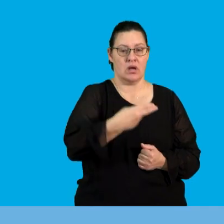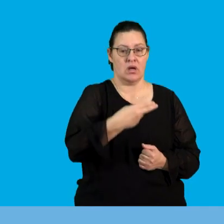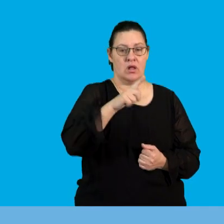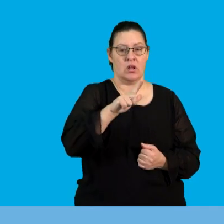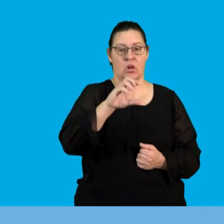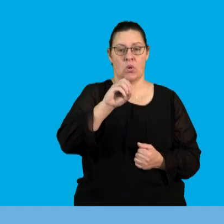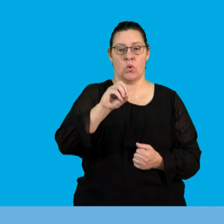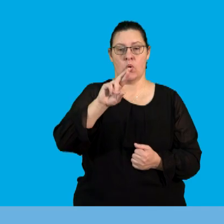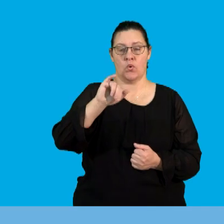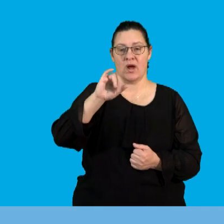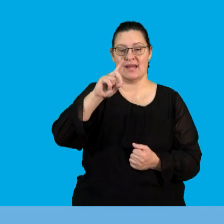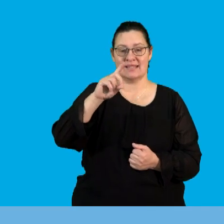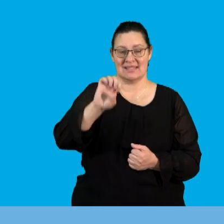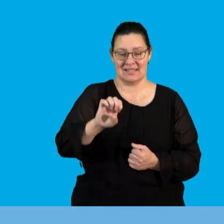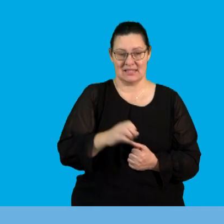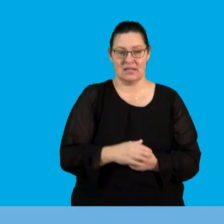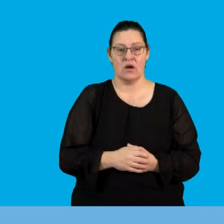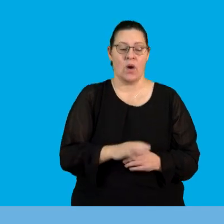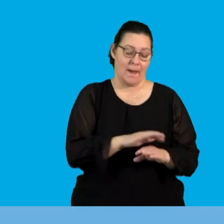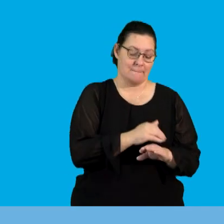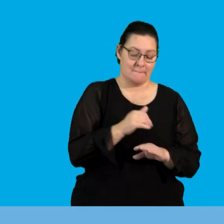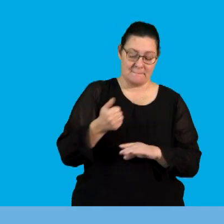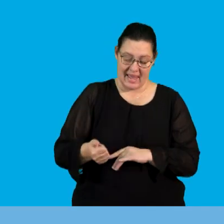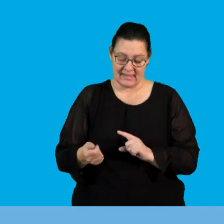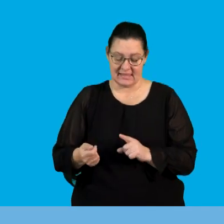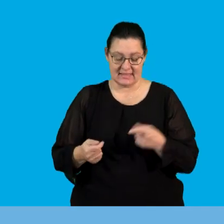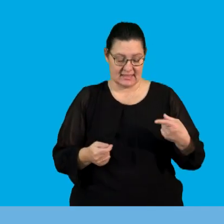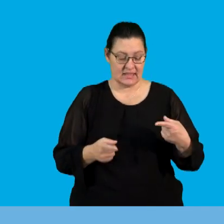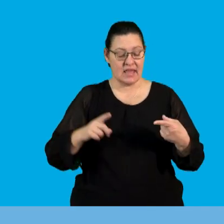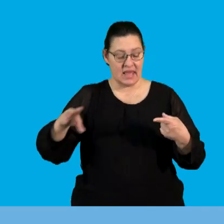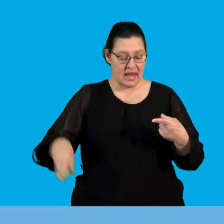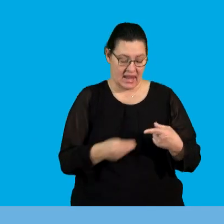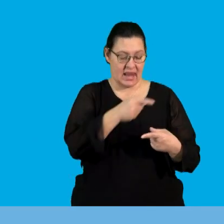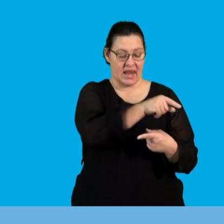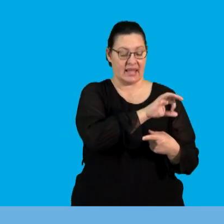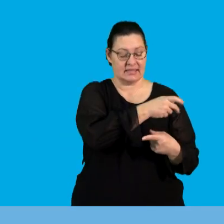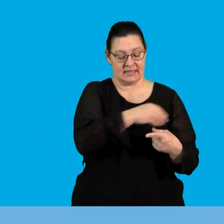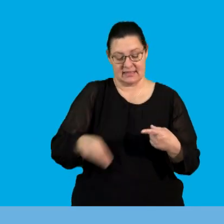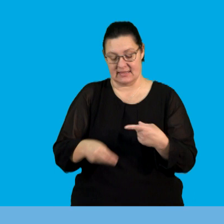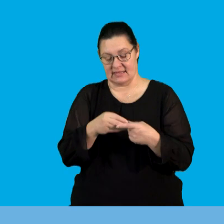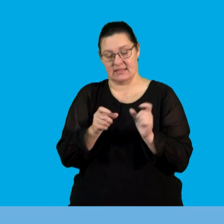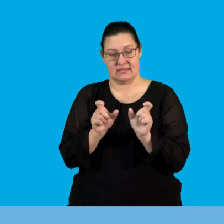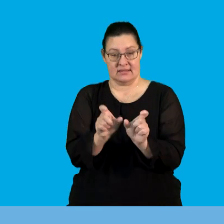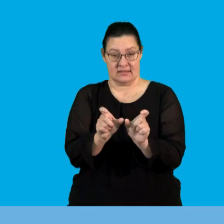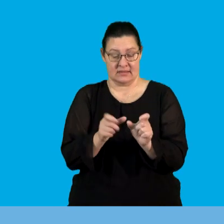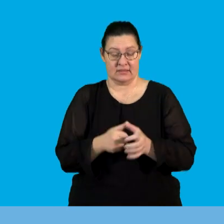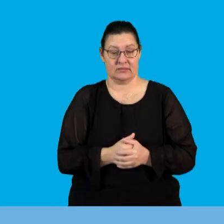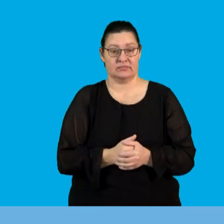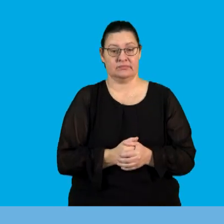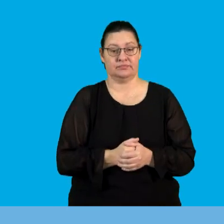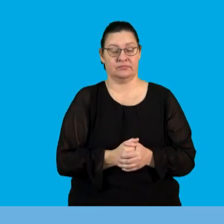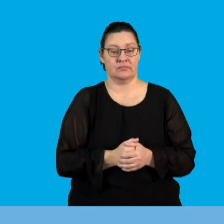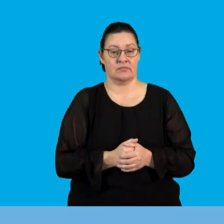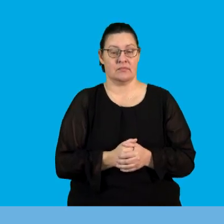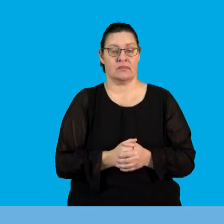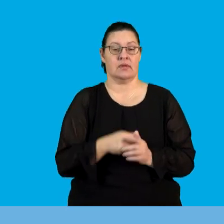Why? Because the first part comes from the base and the second part comes from the acid. So it's going to be my sodium chloride